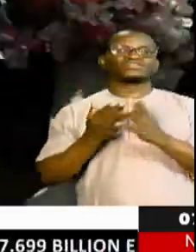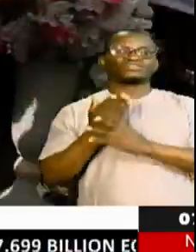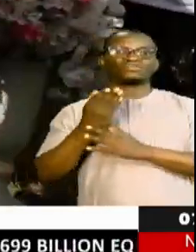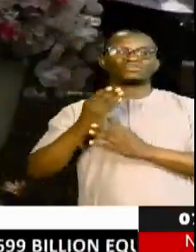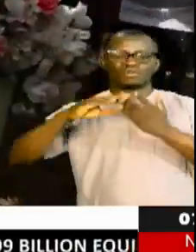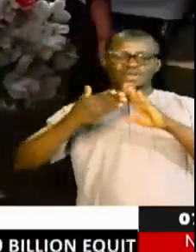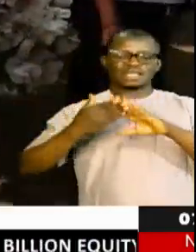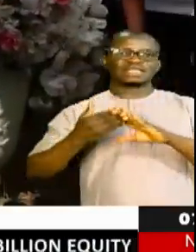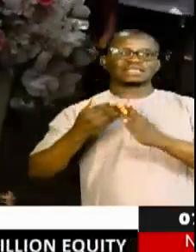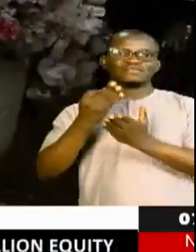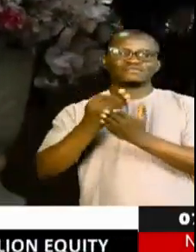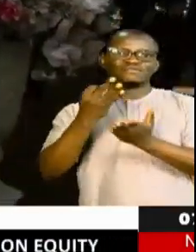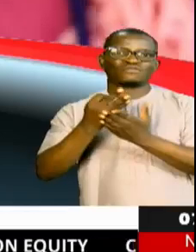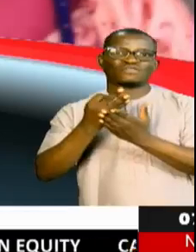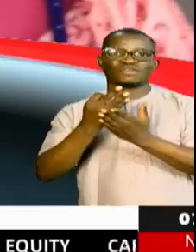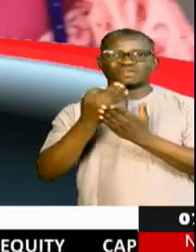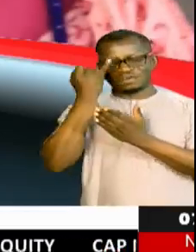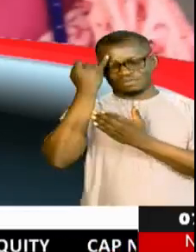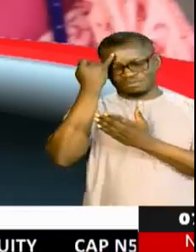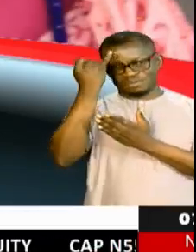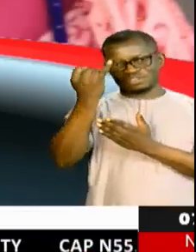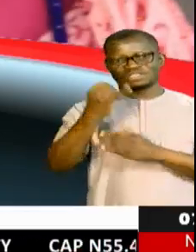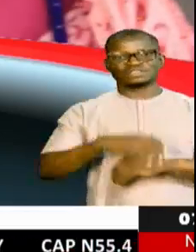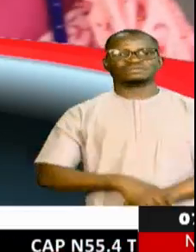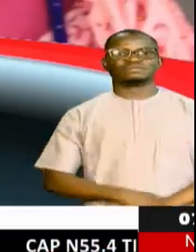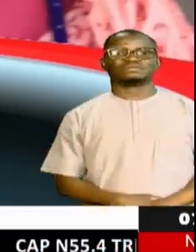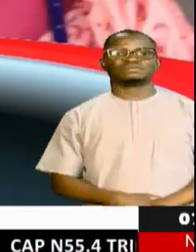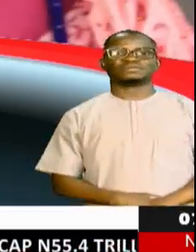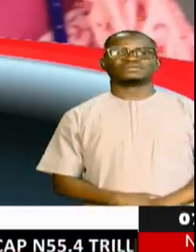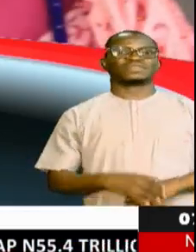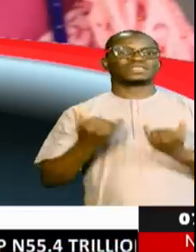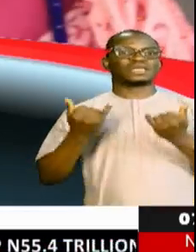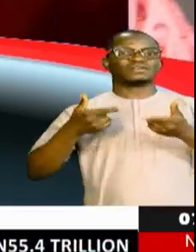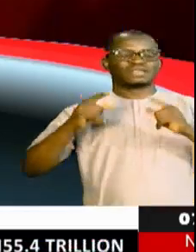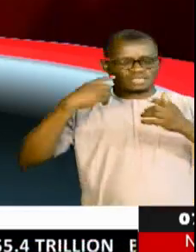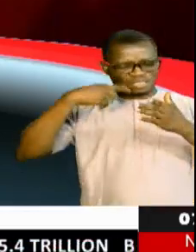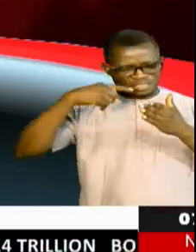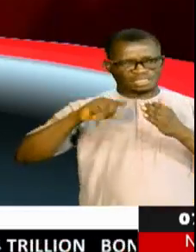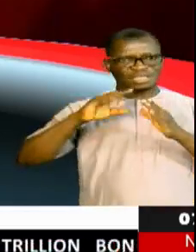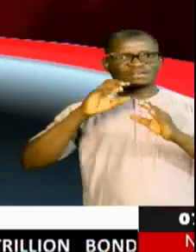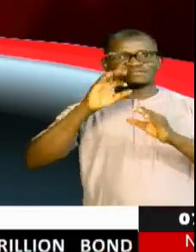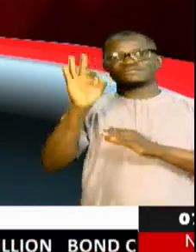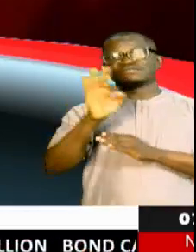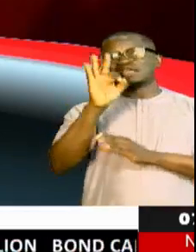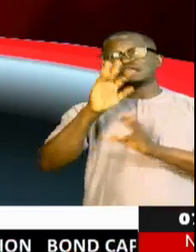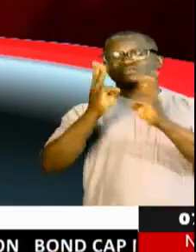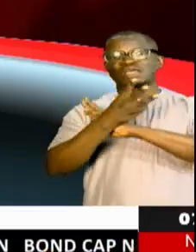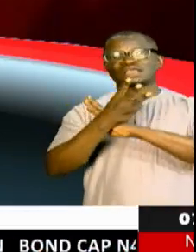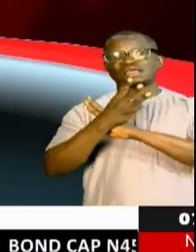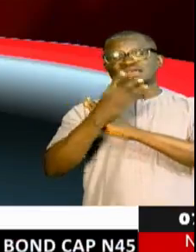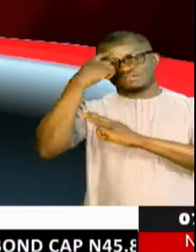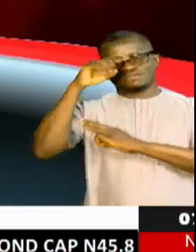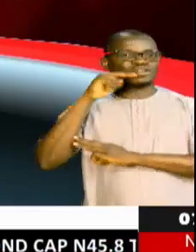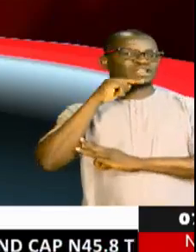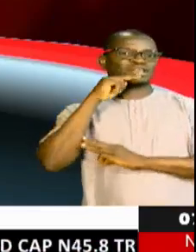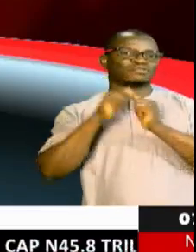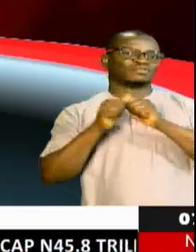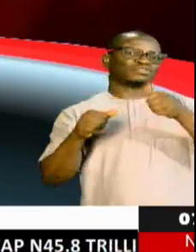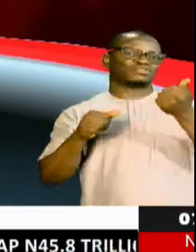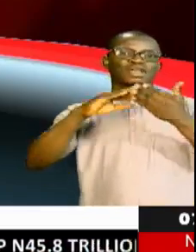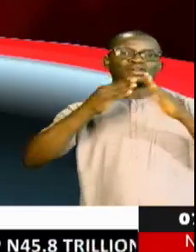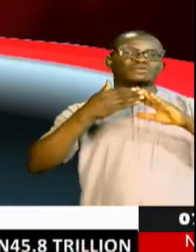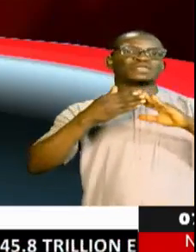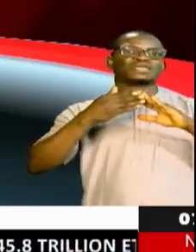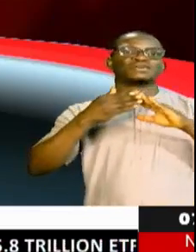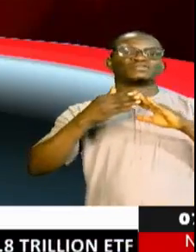Revolving Fund initiative. And our check on Friday's weather prospect for Nigeria and other cities around